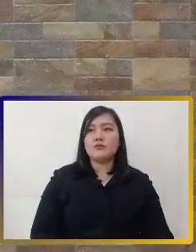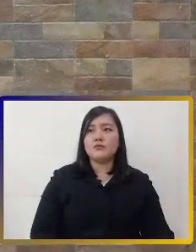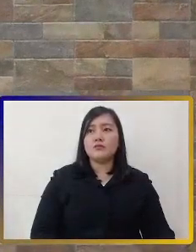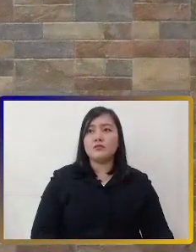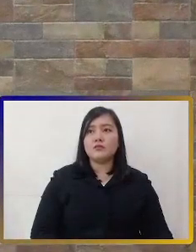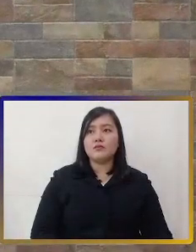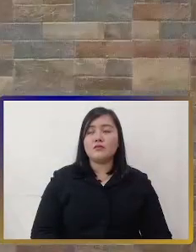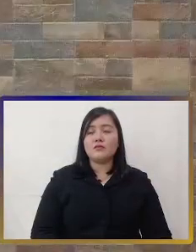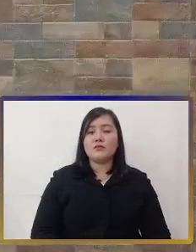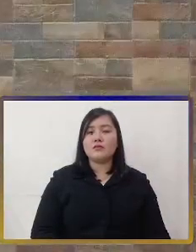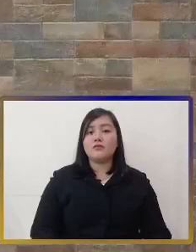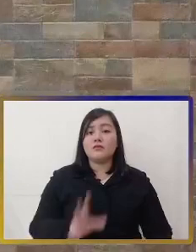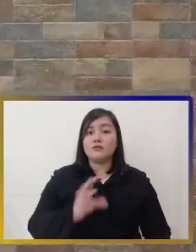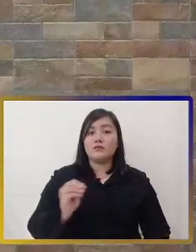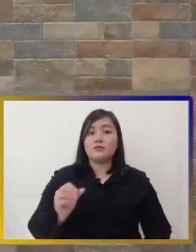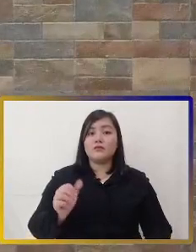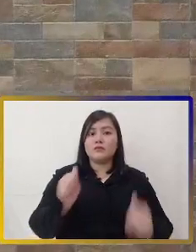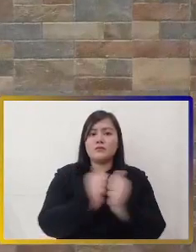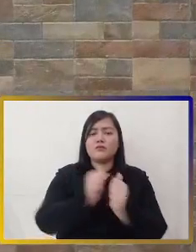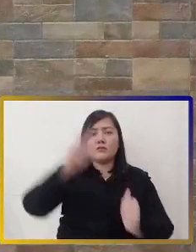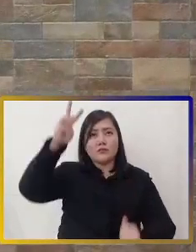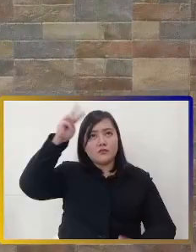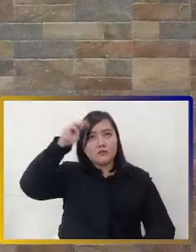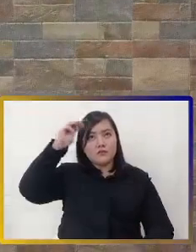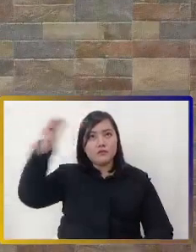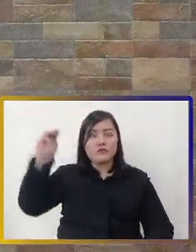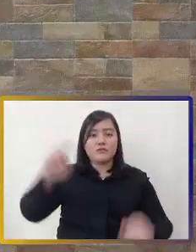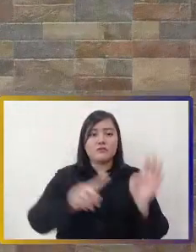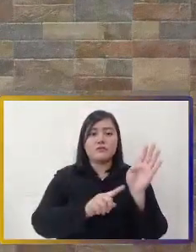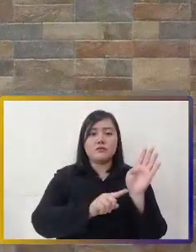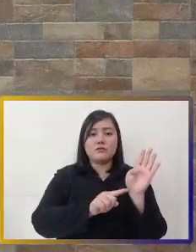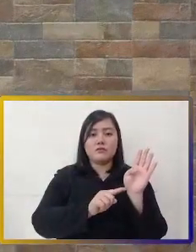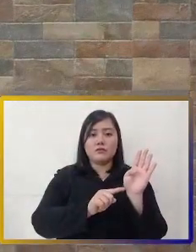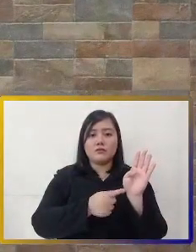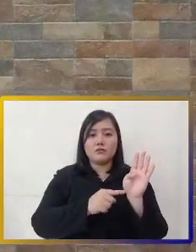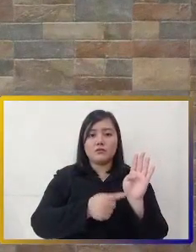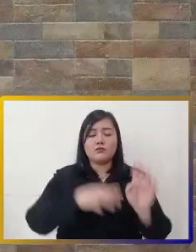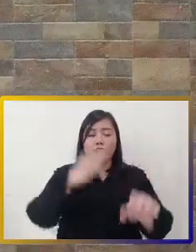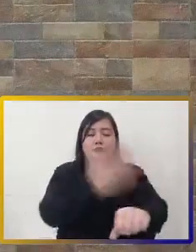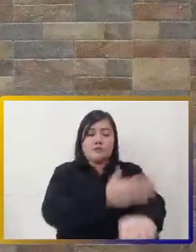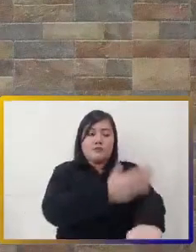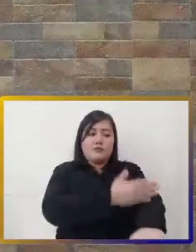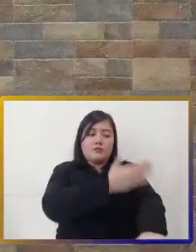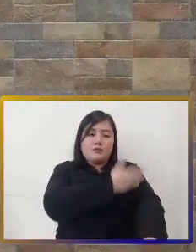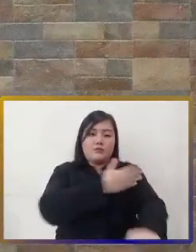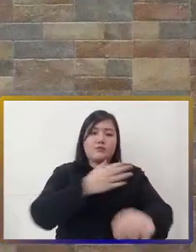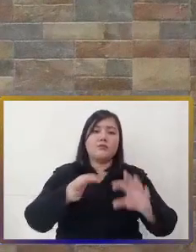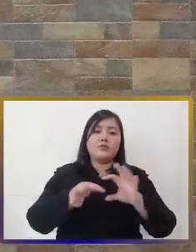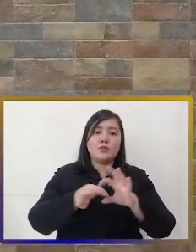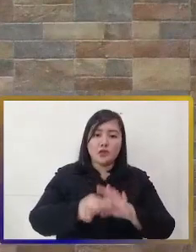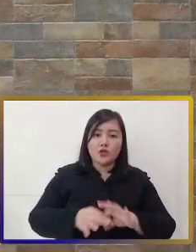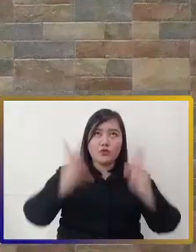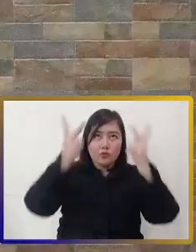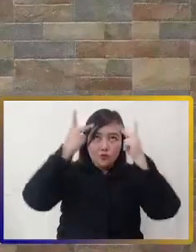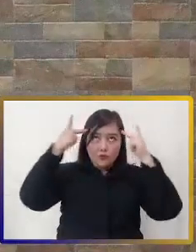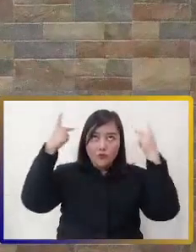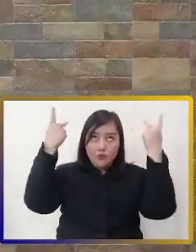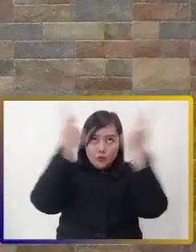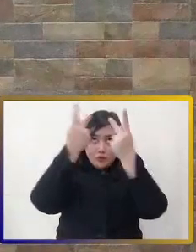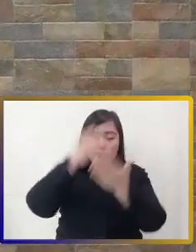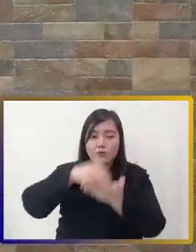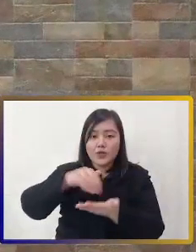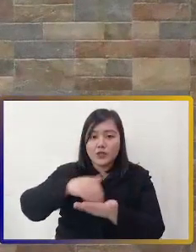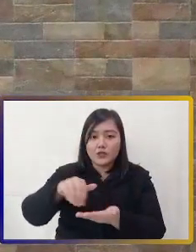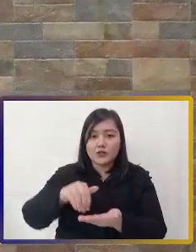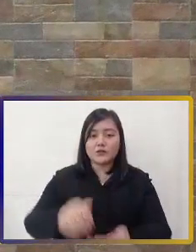popes. And that with him begins the development of the absolute papacy. You see?